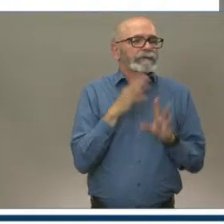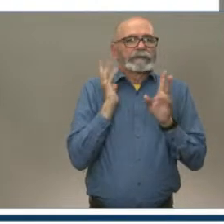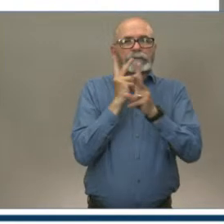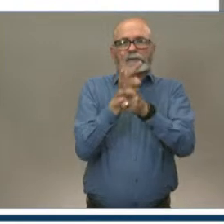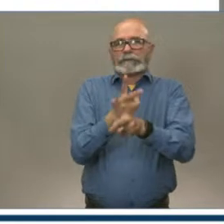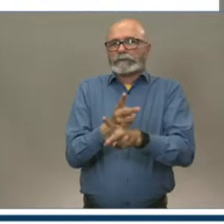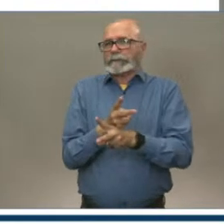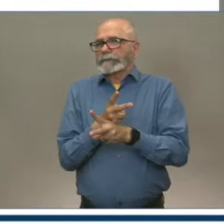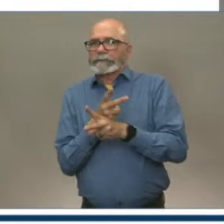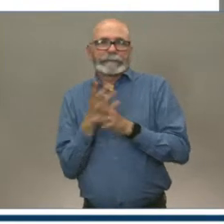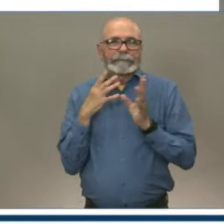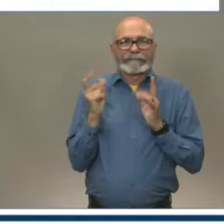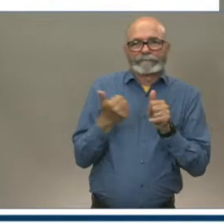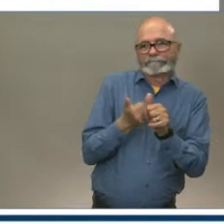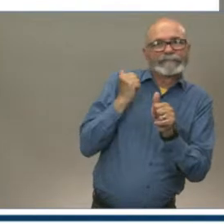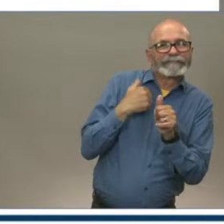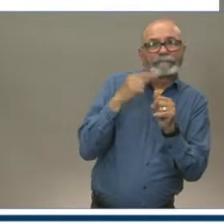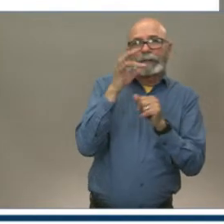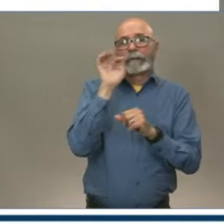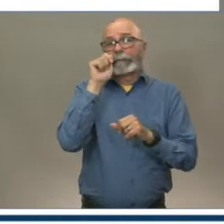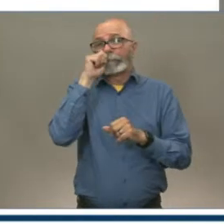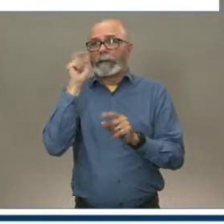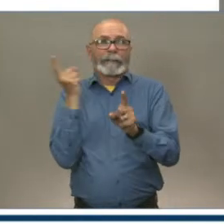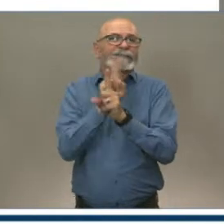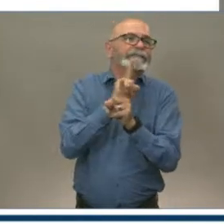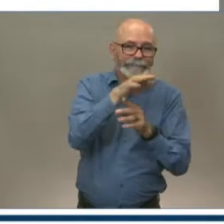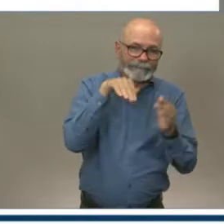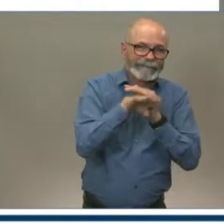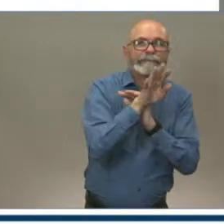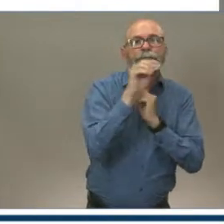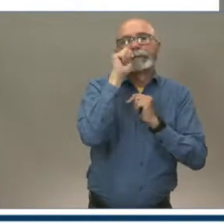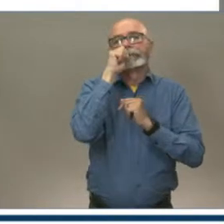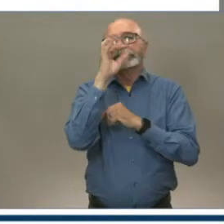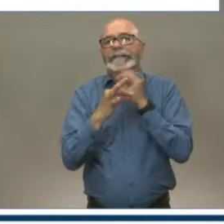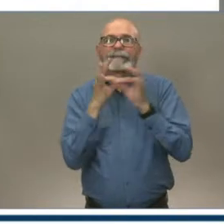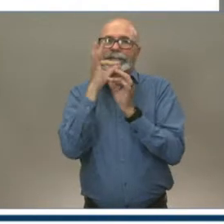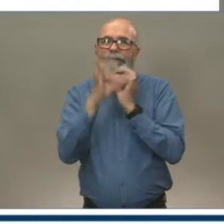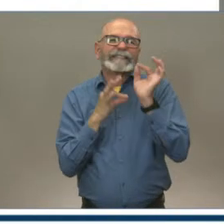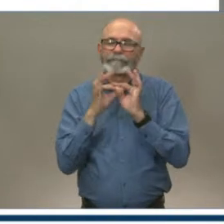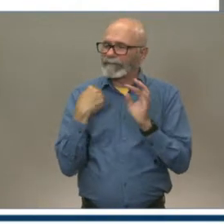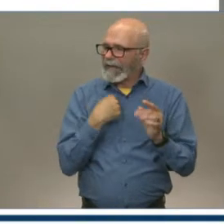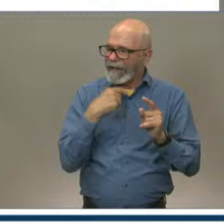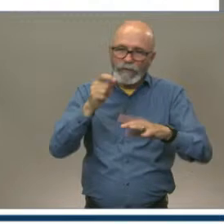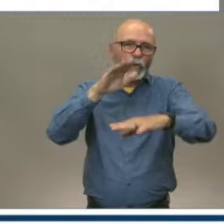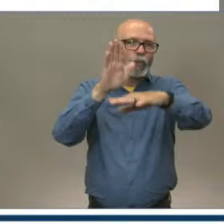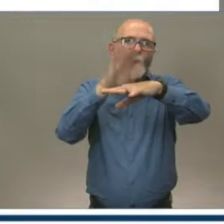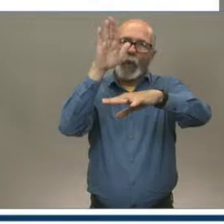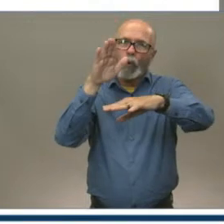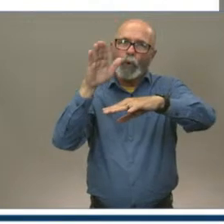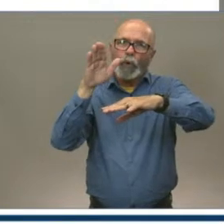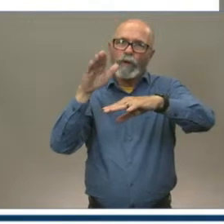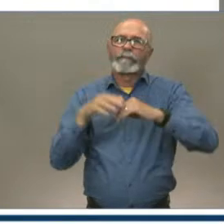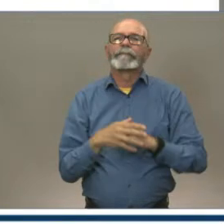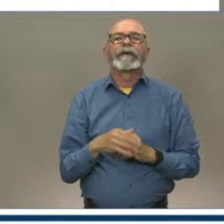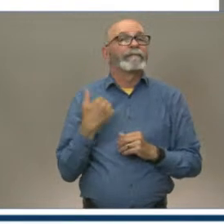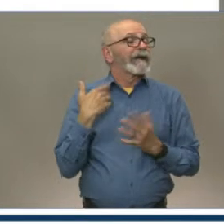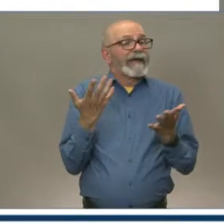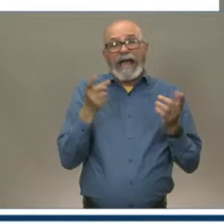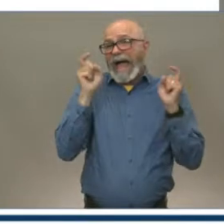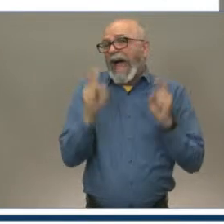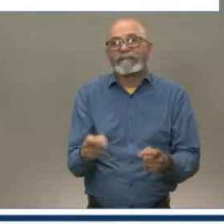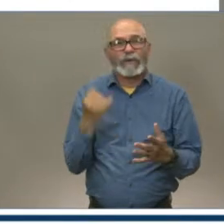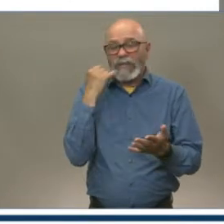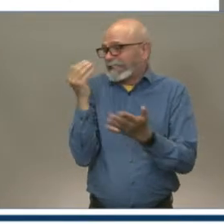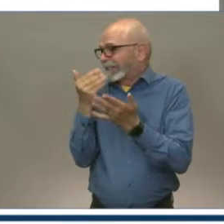and getting tested regularly, which is the advice we'd basically give to people if we were identifying them through individual follow-up as low-risk contacts